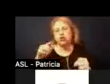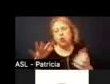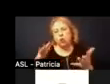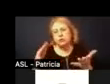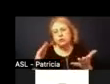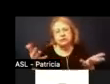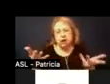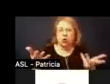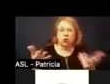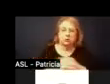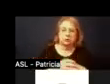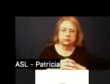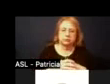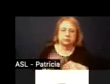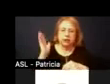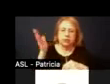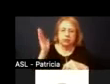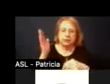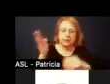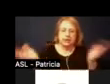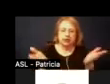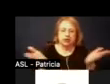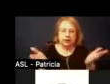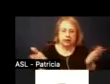presentation mode here